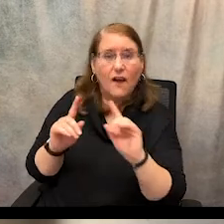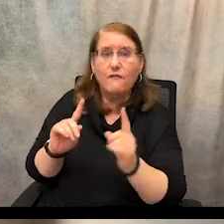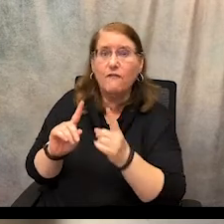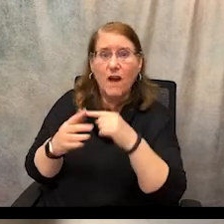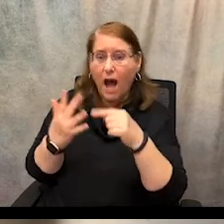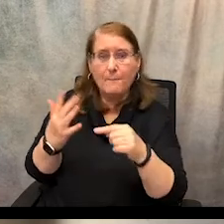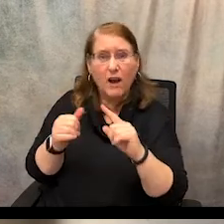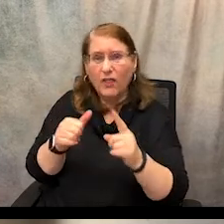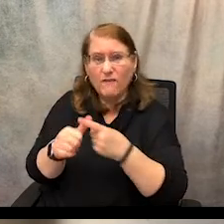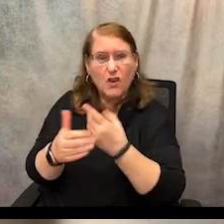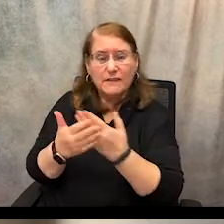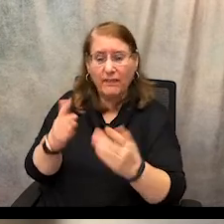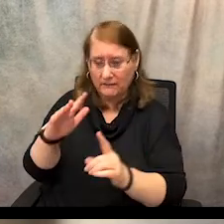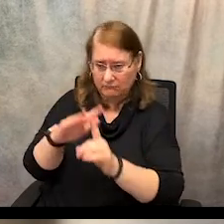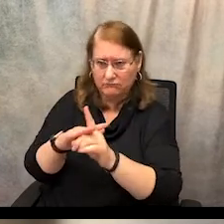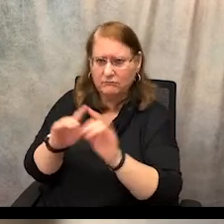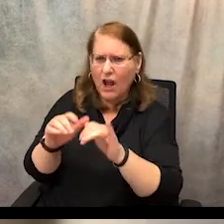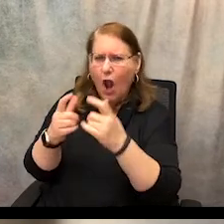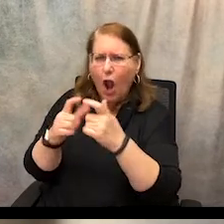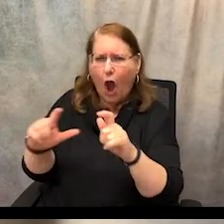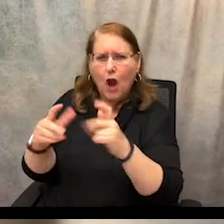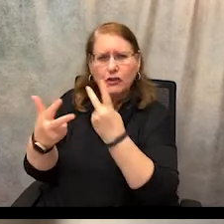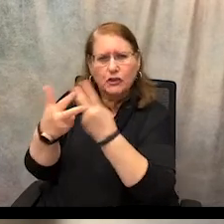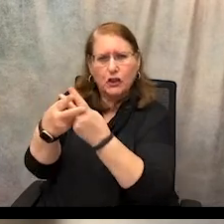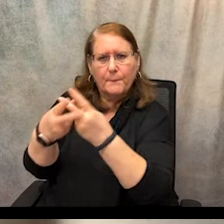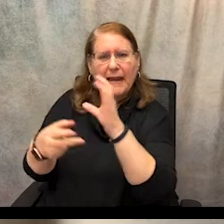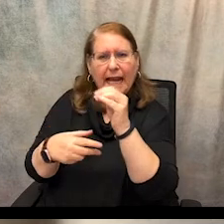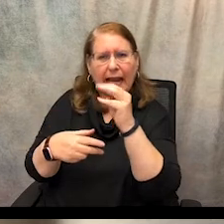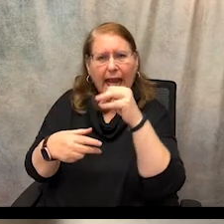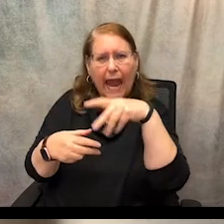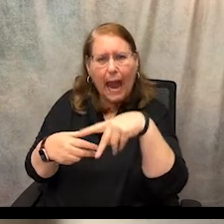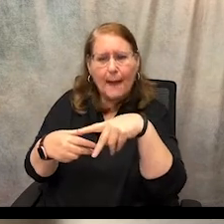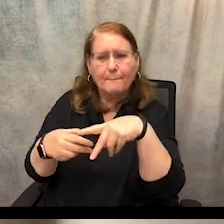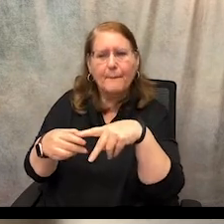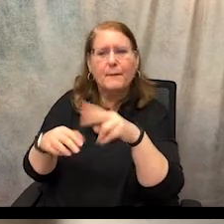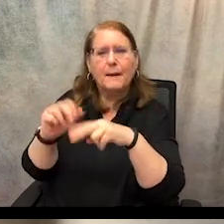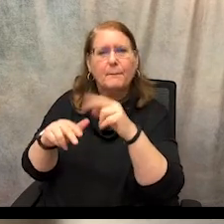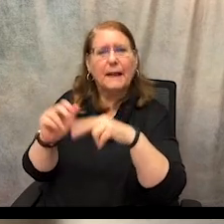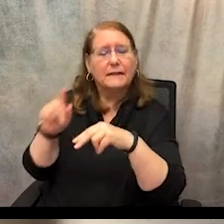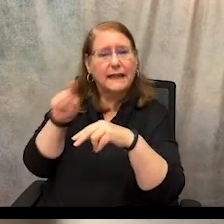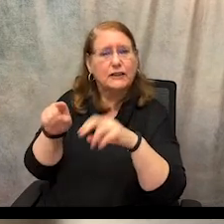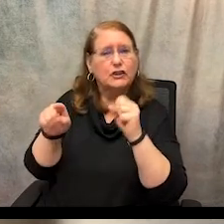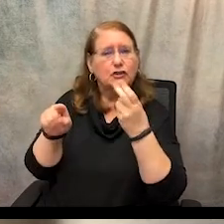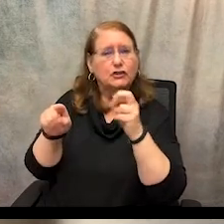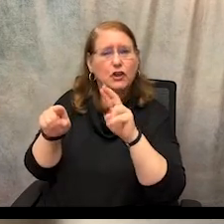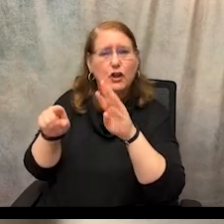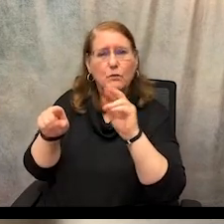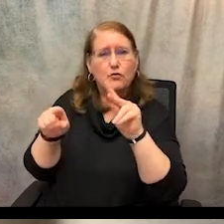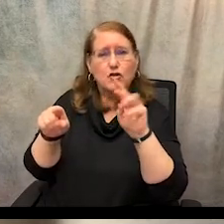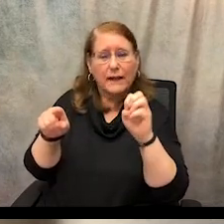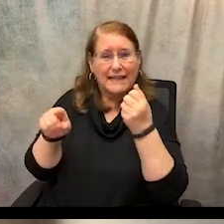came up was that this large internment camp had been built in Sherbrooke in 1940.